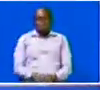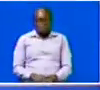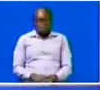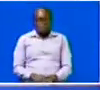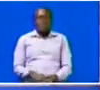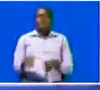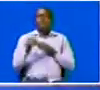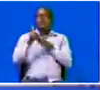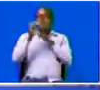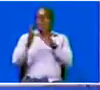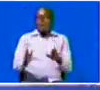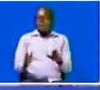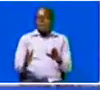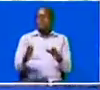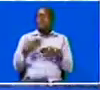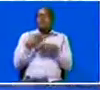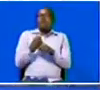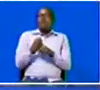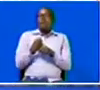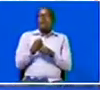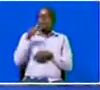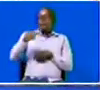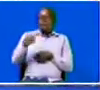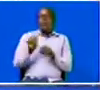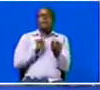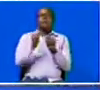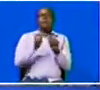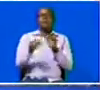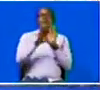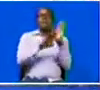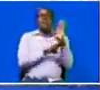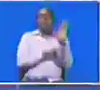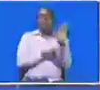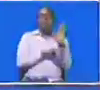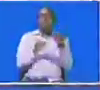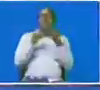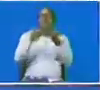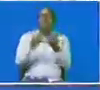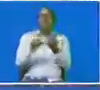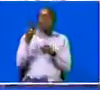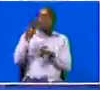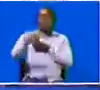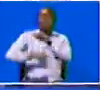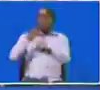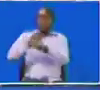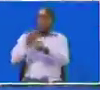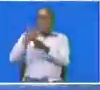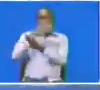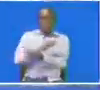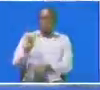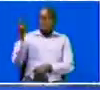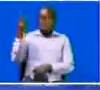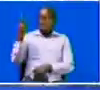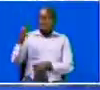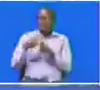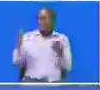Local leaders have exuded confidence in the oil pilot program, which is expected to run for at least 2 years before Kenya